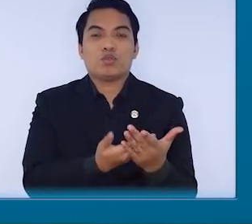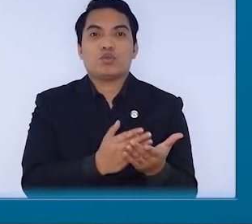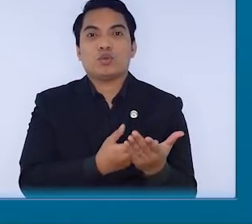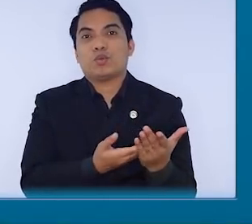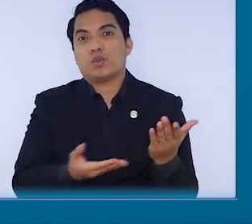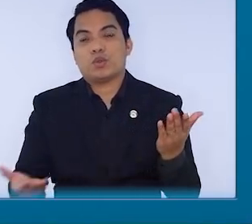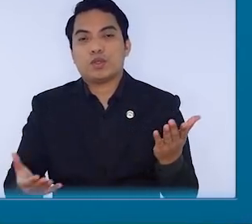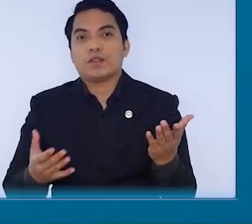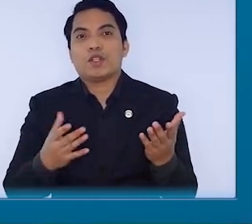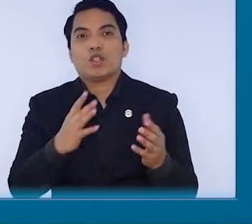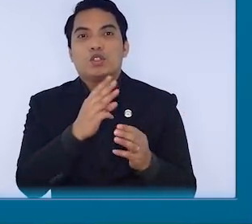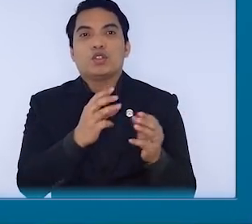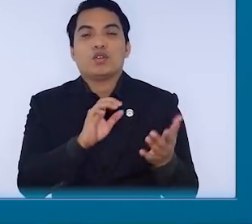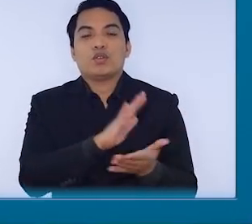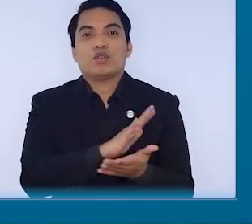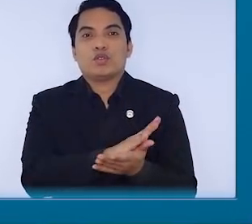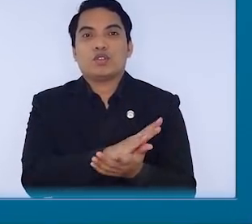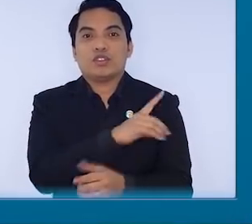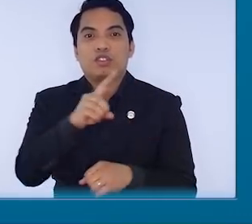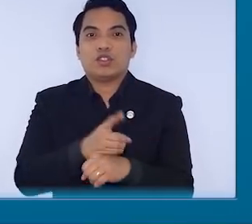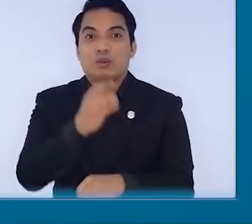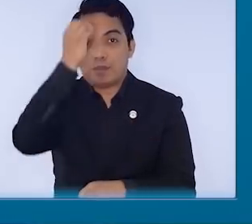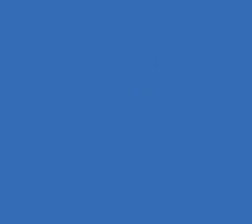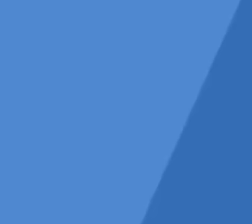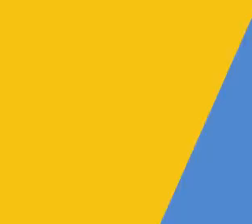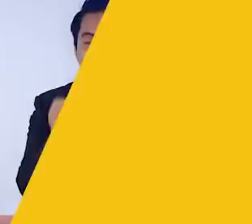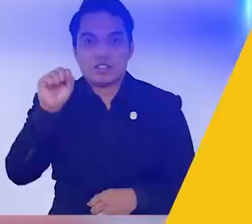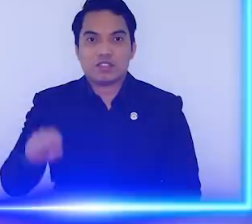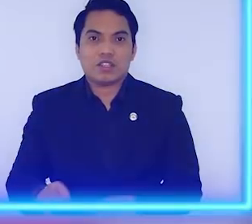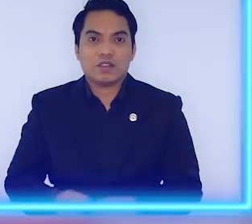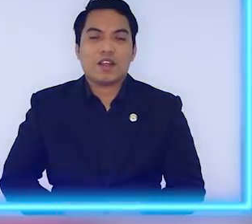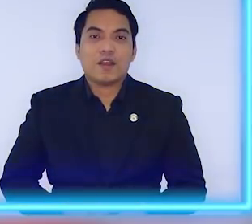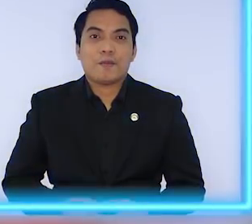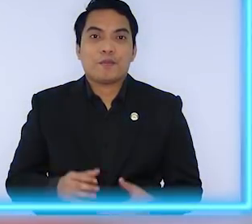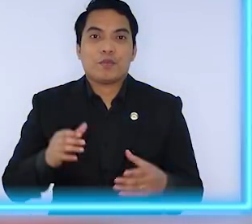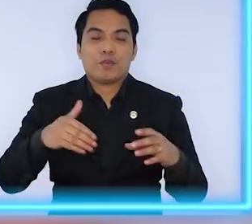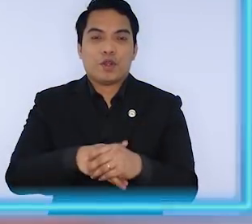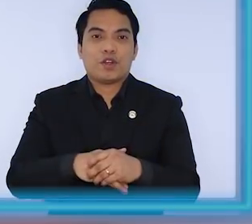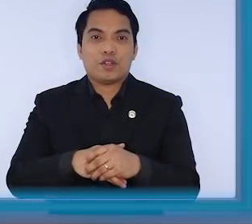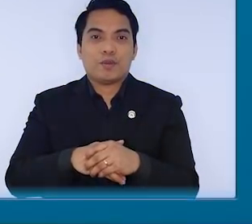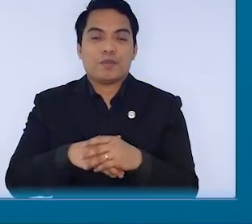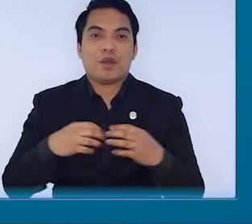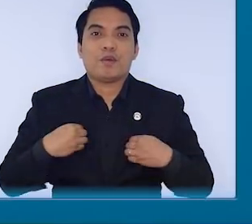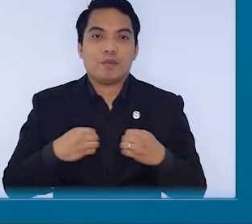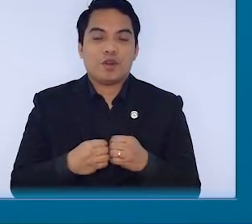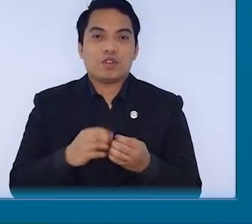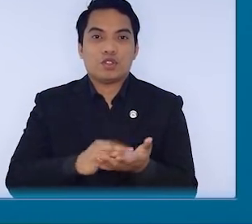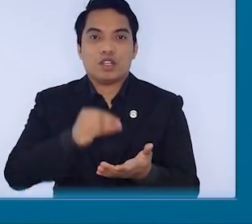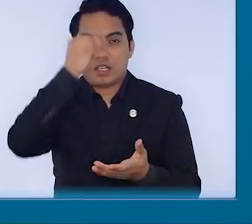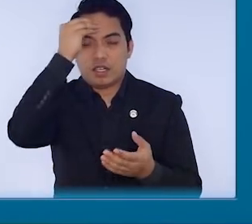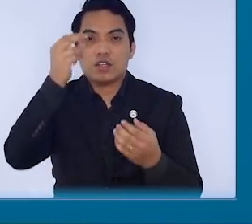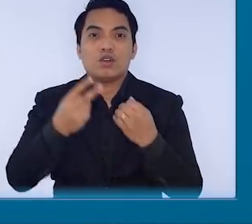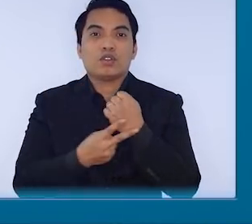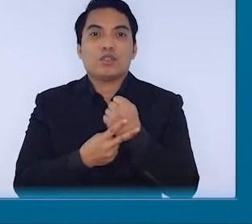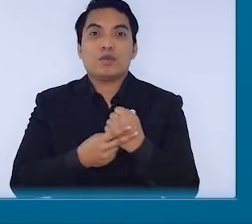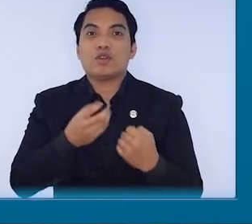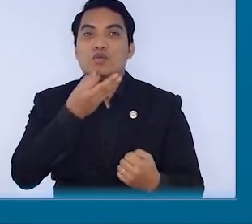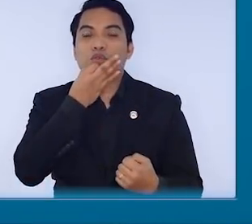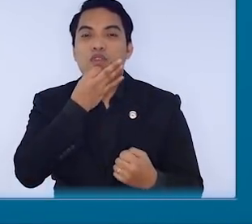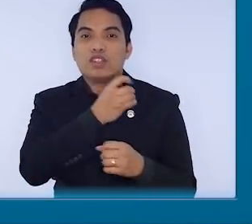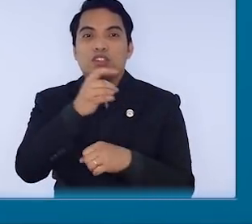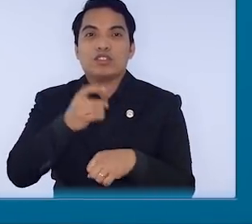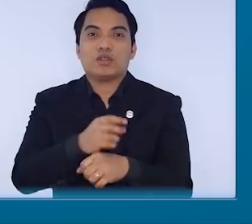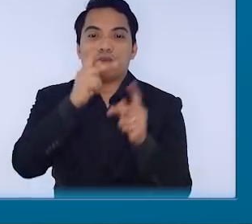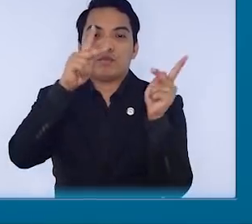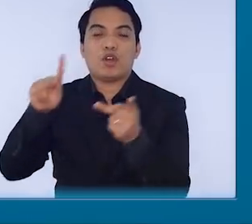face shields in the district of Bulacan South. Married couples learn about food preservation in a seminar in